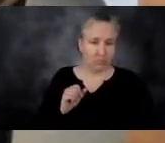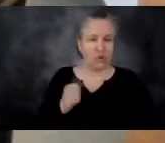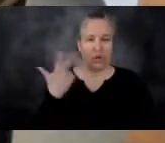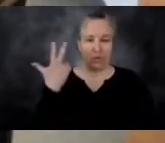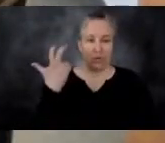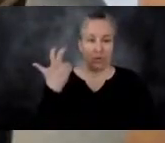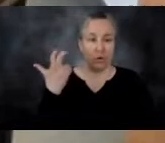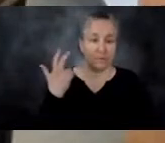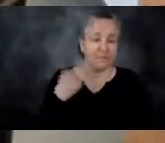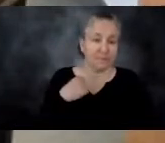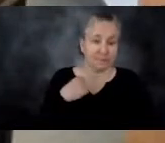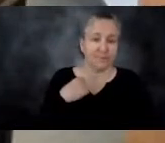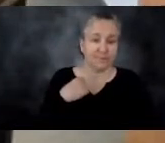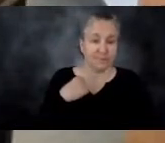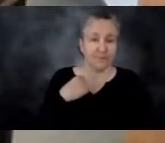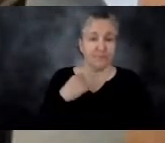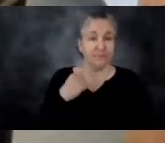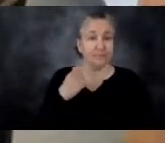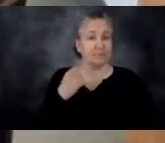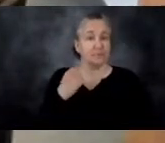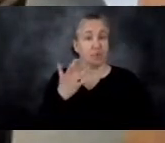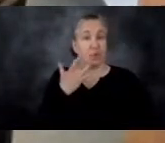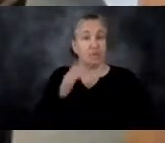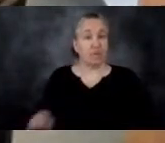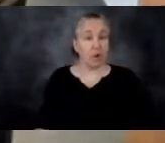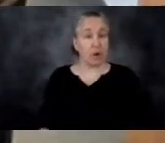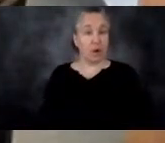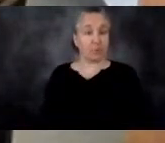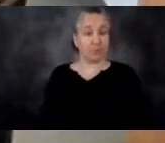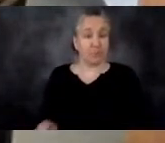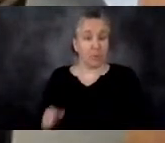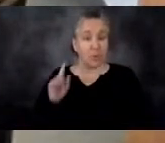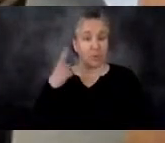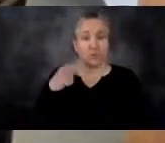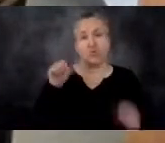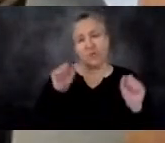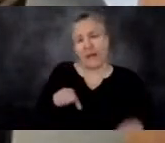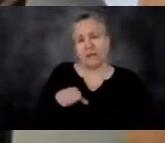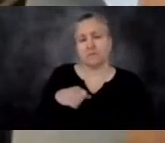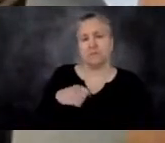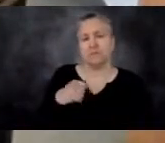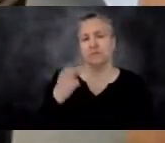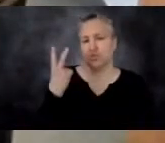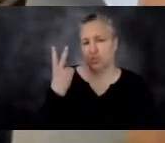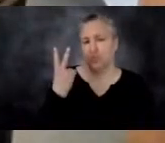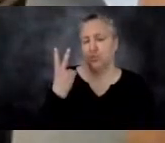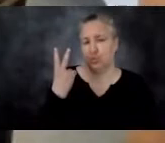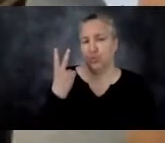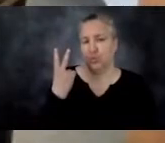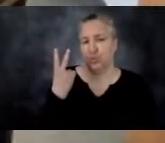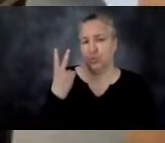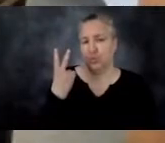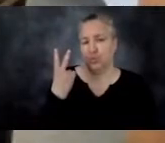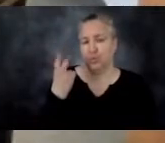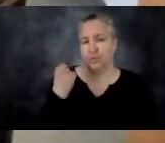more. Now, if you want to just come up, you can. Last two.